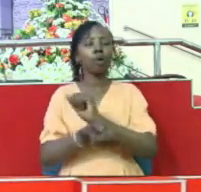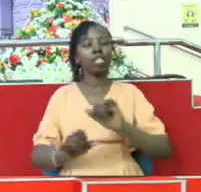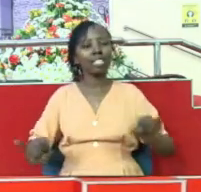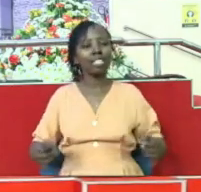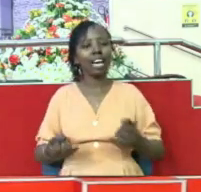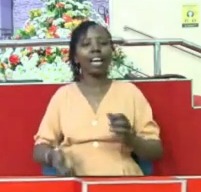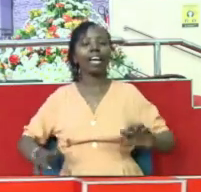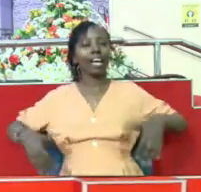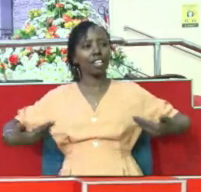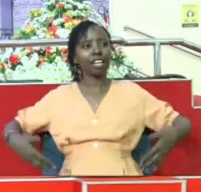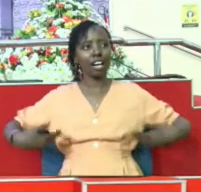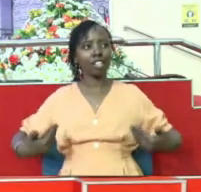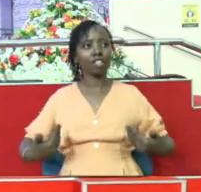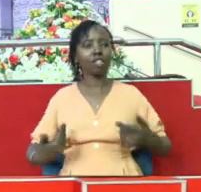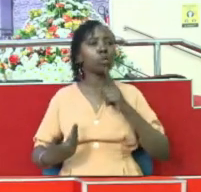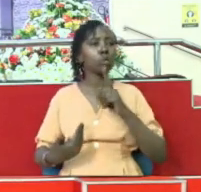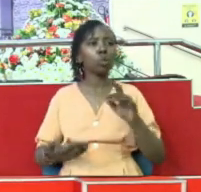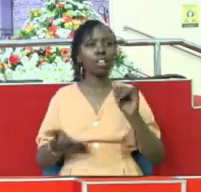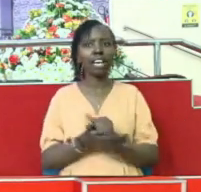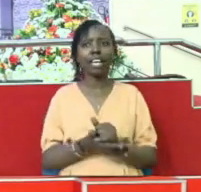can bridge the tension